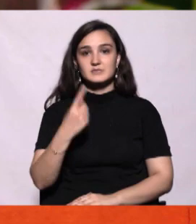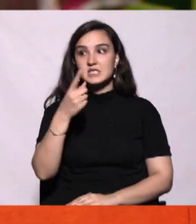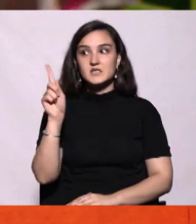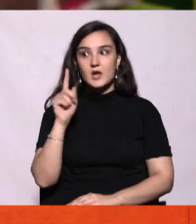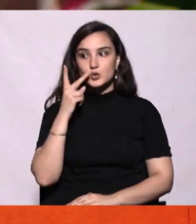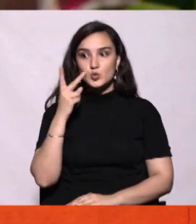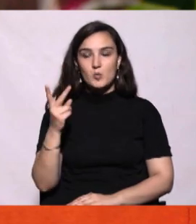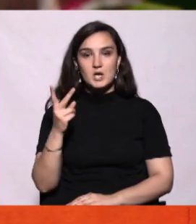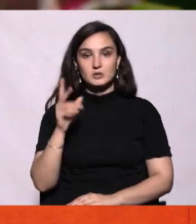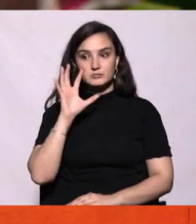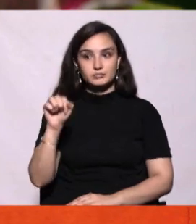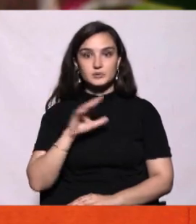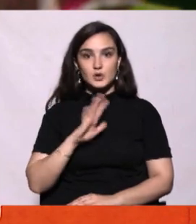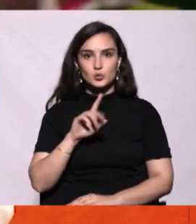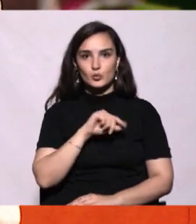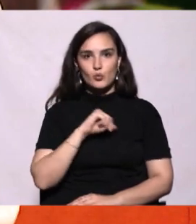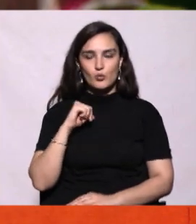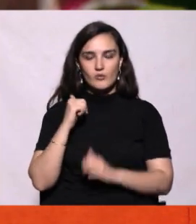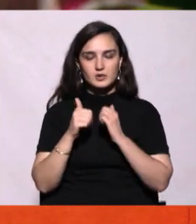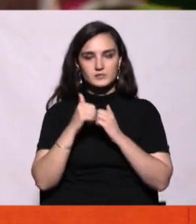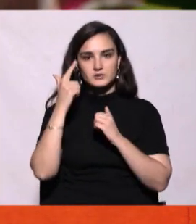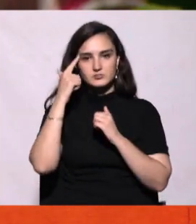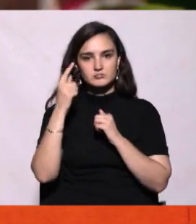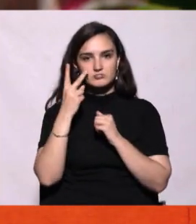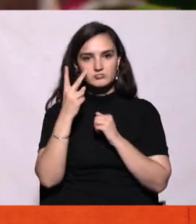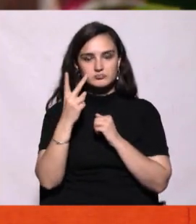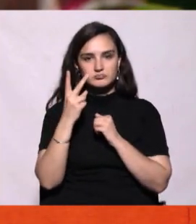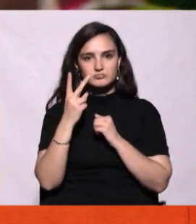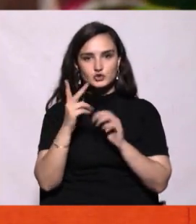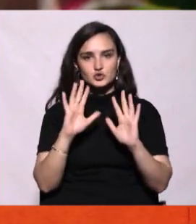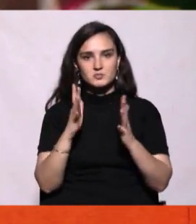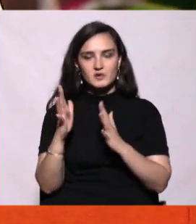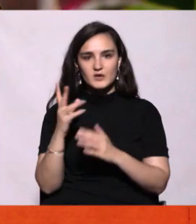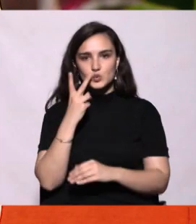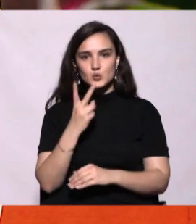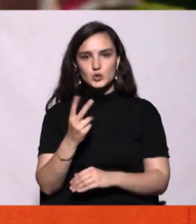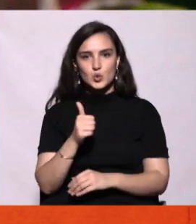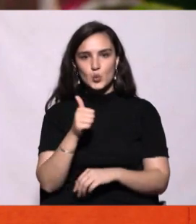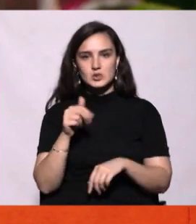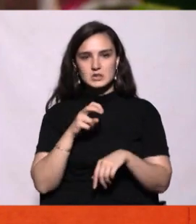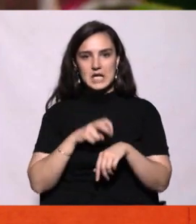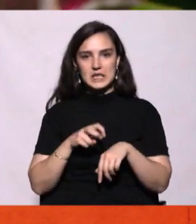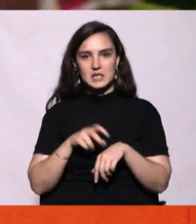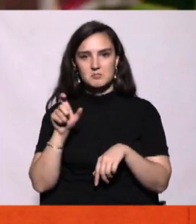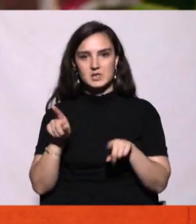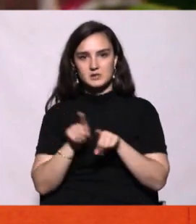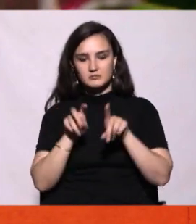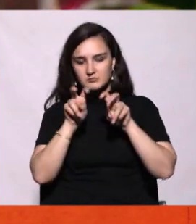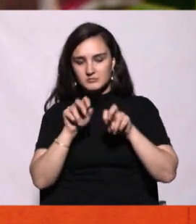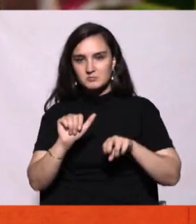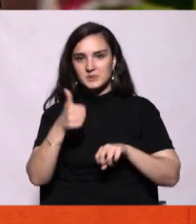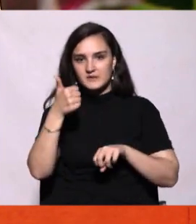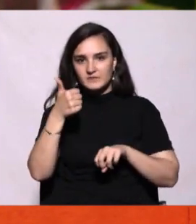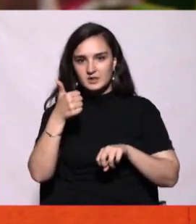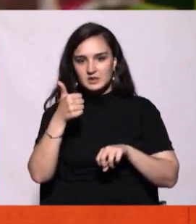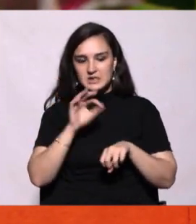looked. And the idea, he also looks at the case like a doctor would do, right? So first